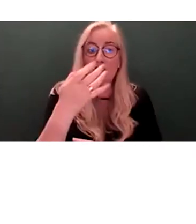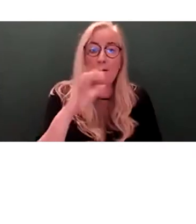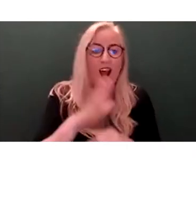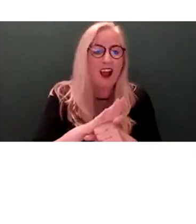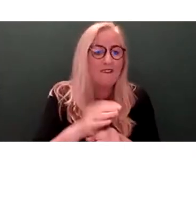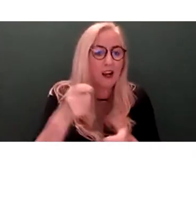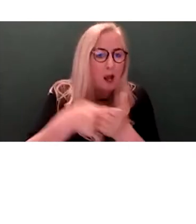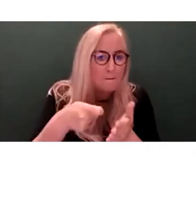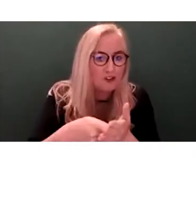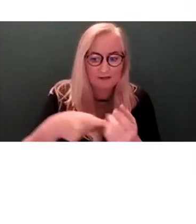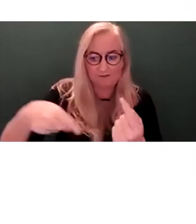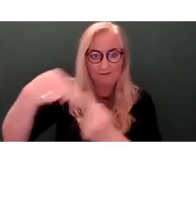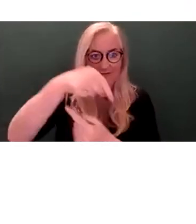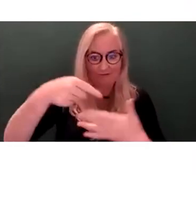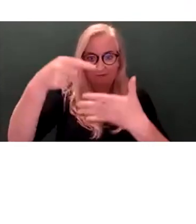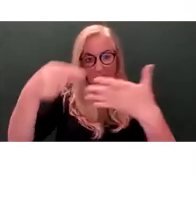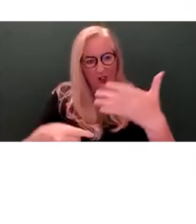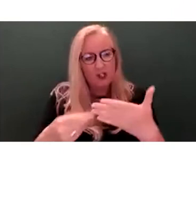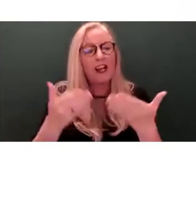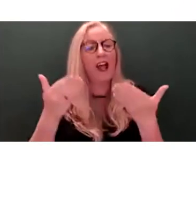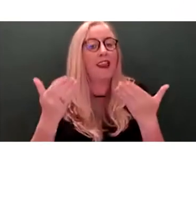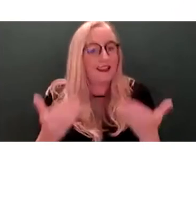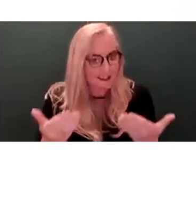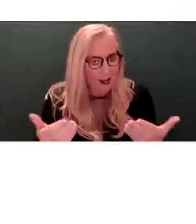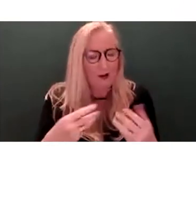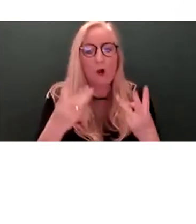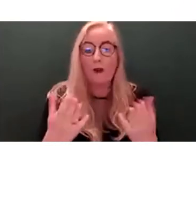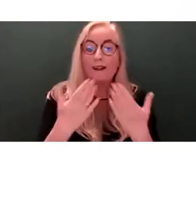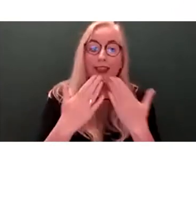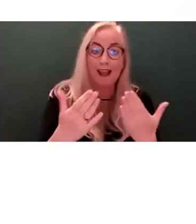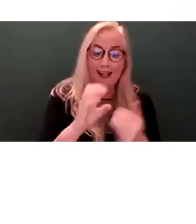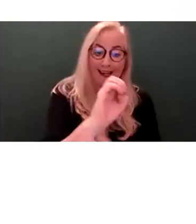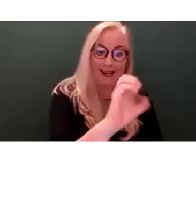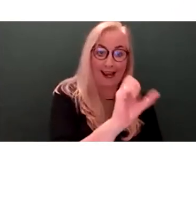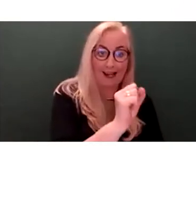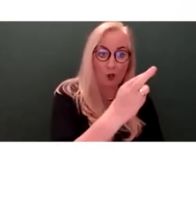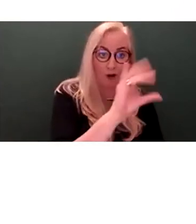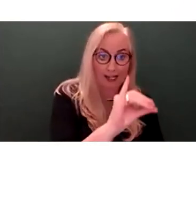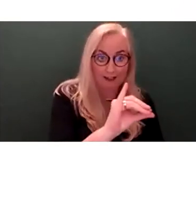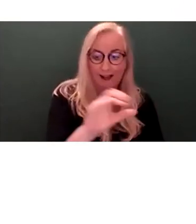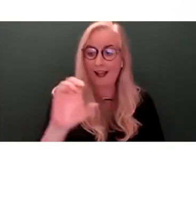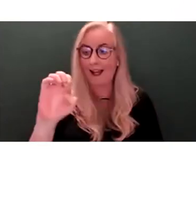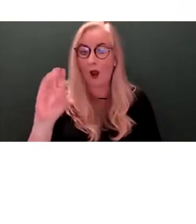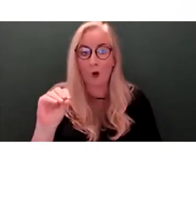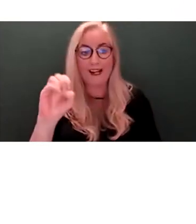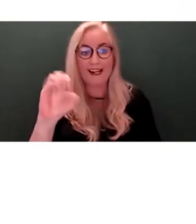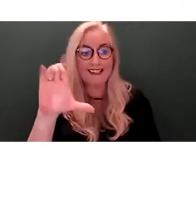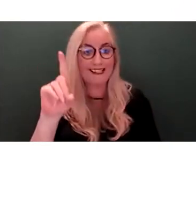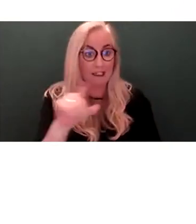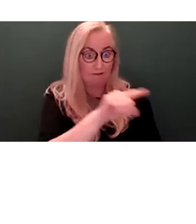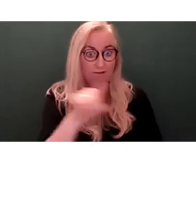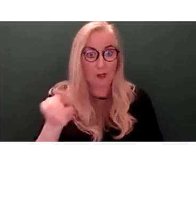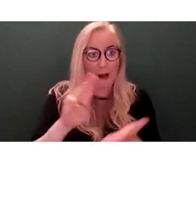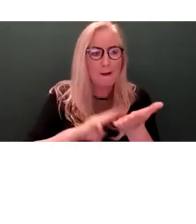skills fora. So I'd like to very much thank the ESRI and OECD team members, and also